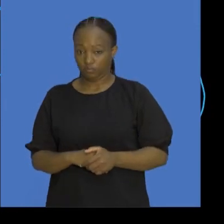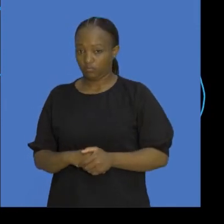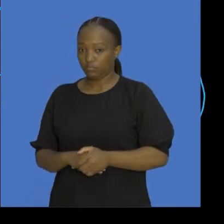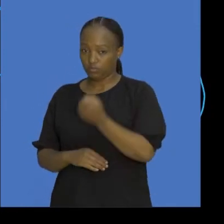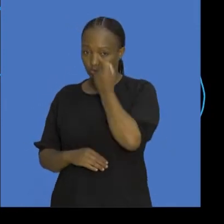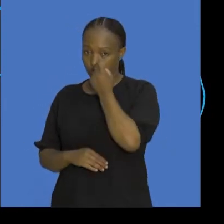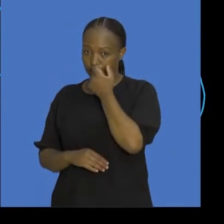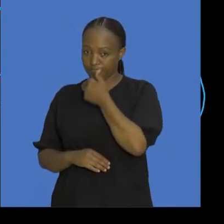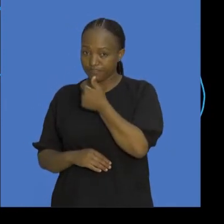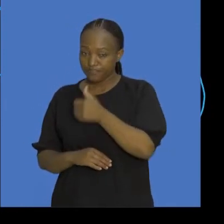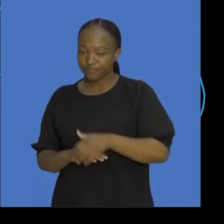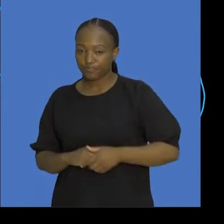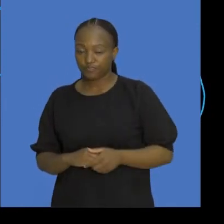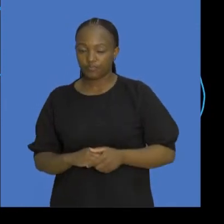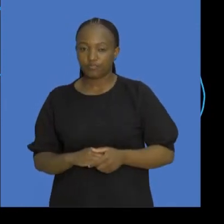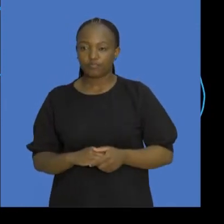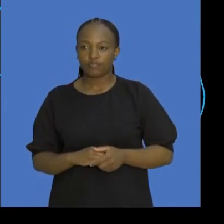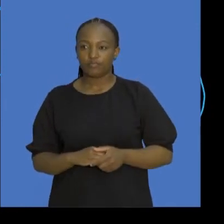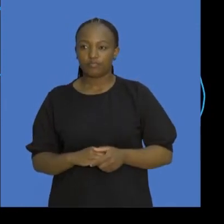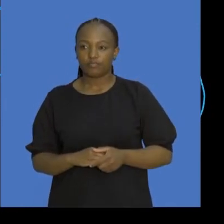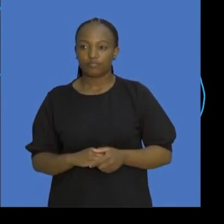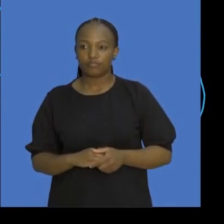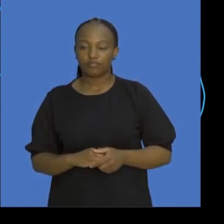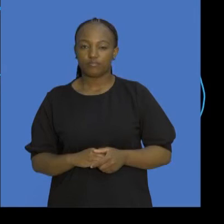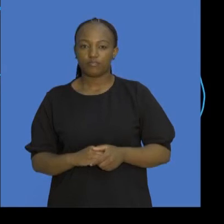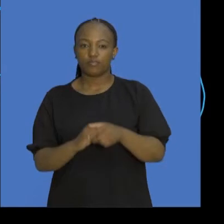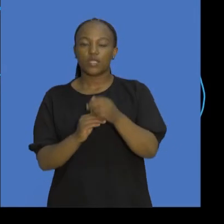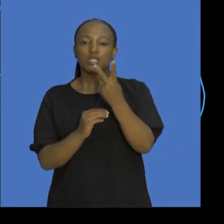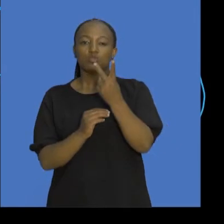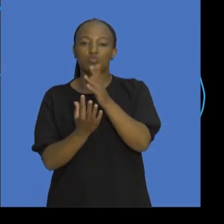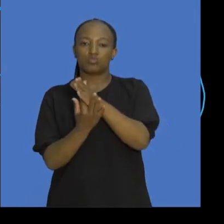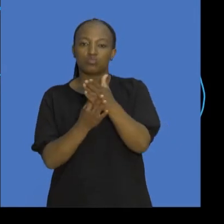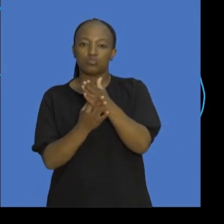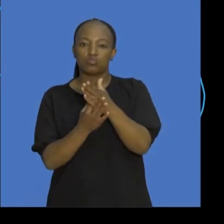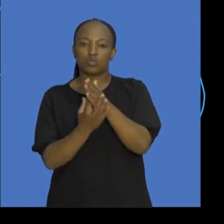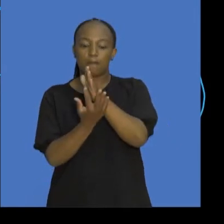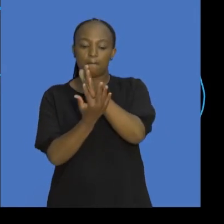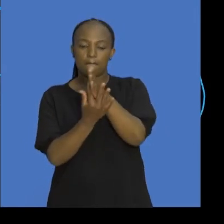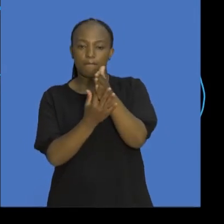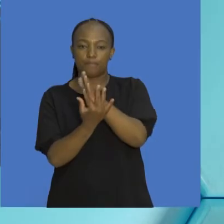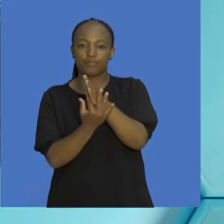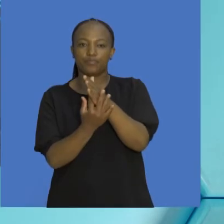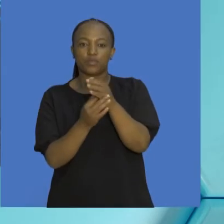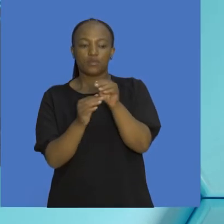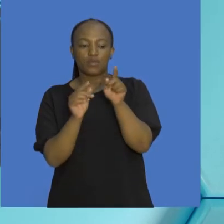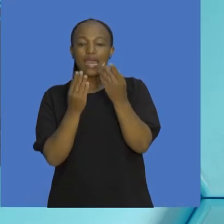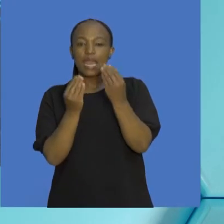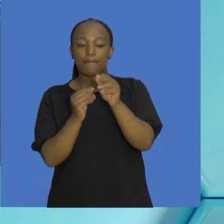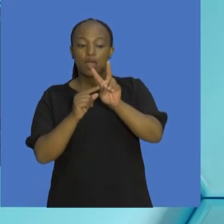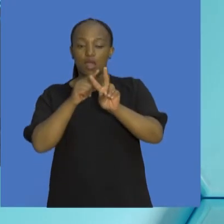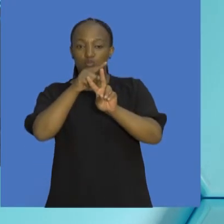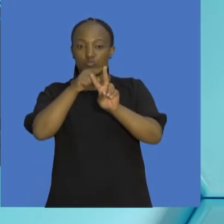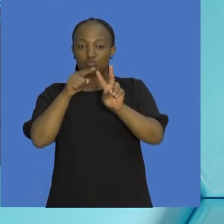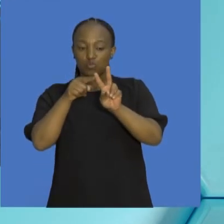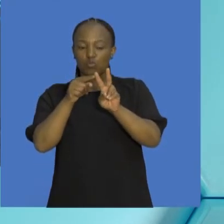Are we together? The two middle value taken the mean. So we're going to take the mean of the two value